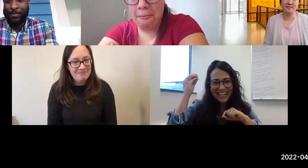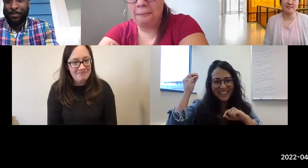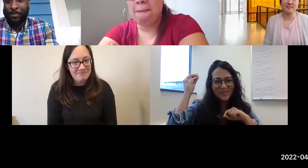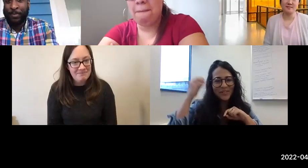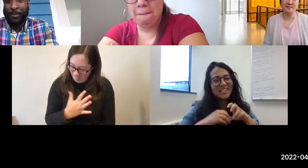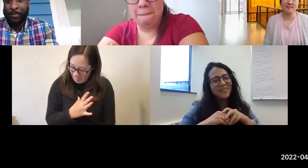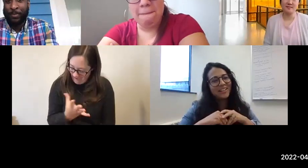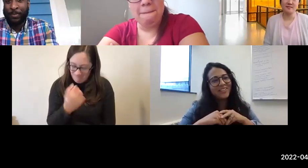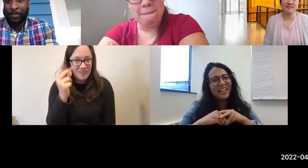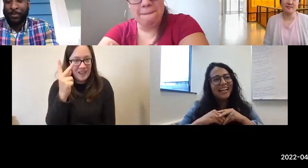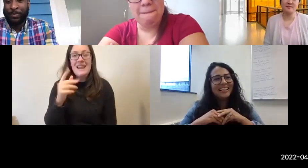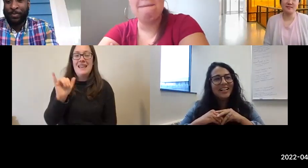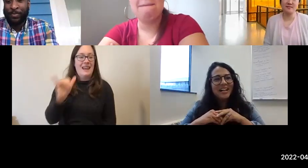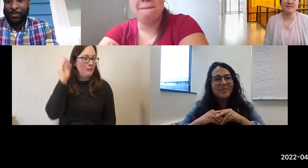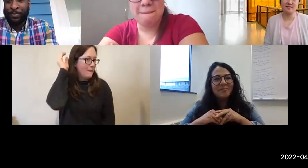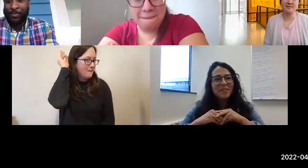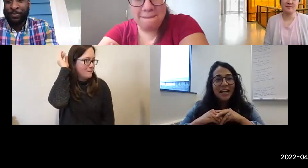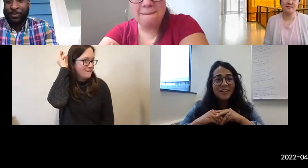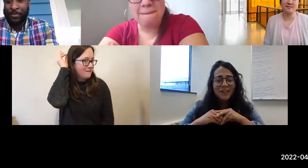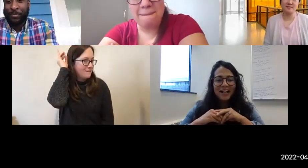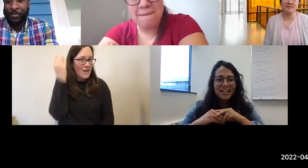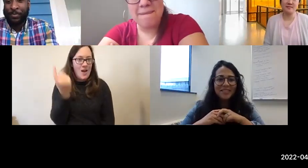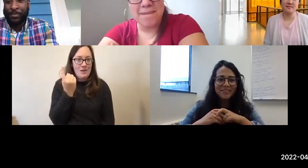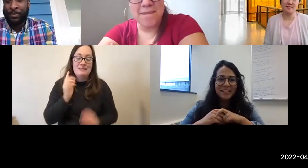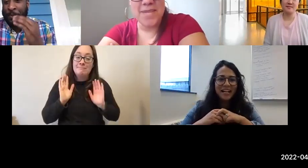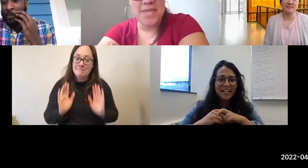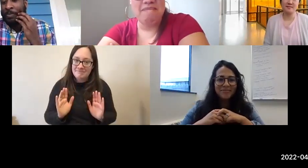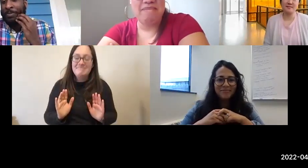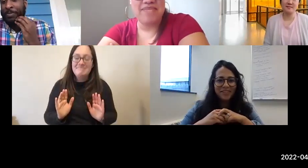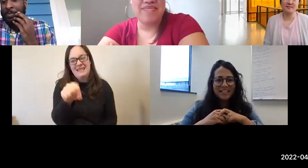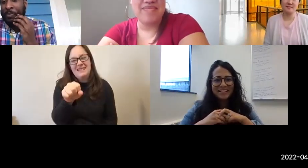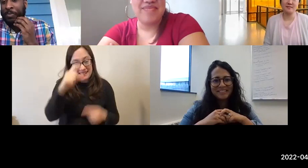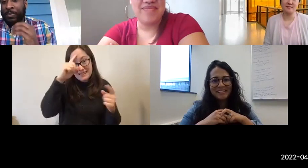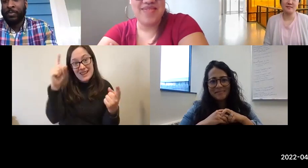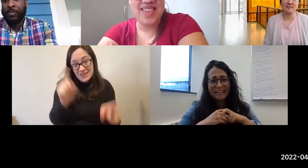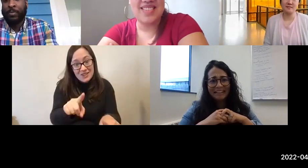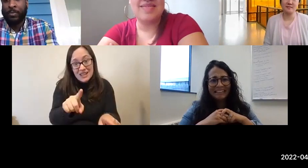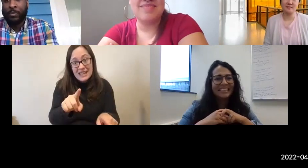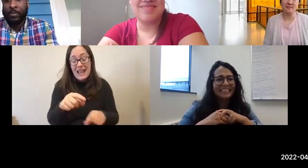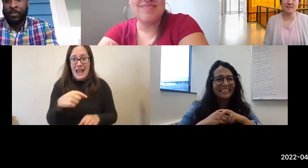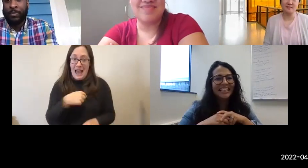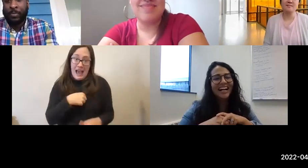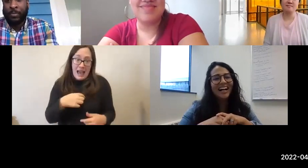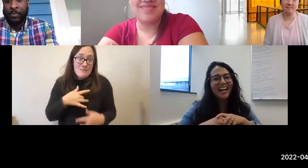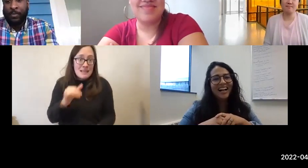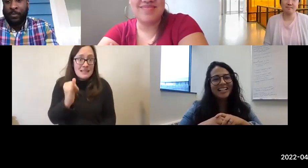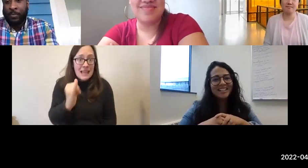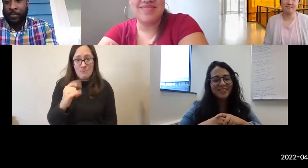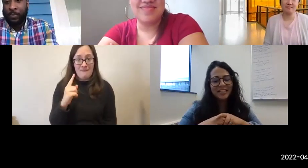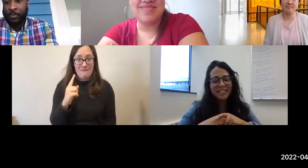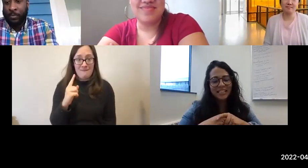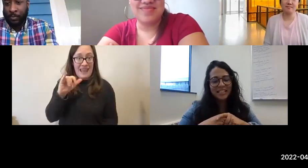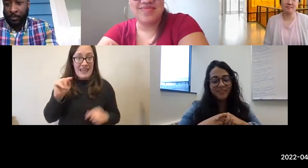And it's like that little voice in the back of your head. But yeah, no, definitely I fake it until I make it.